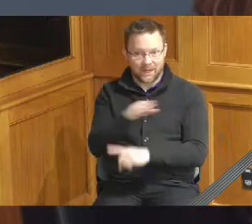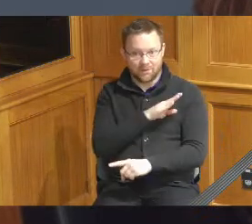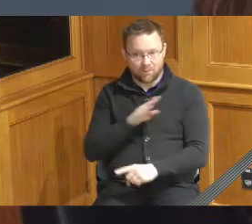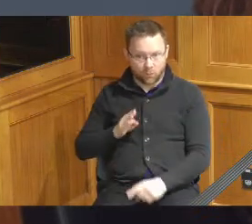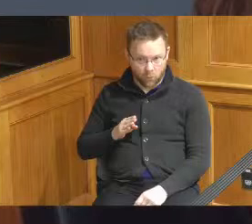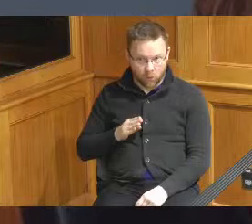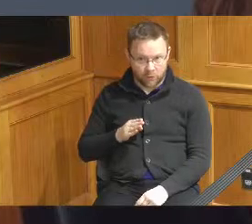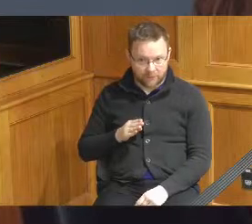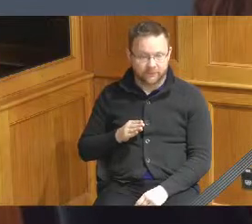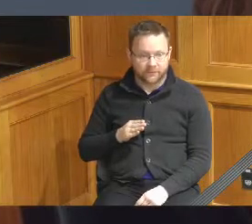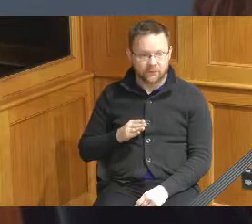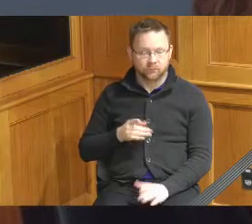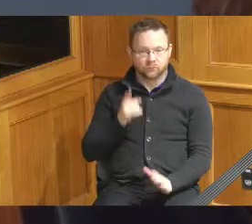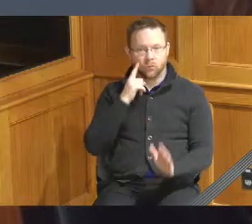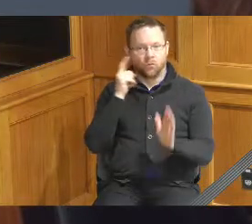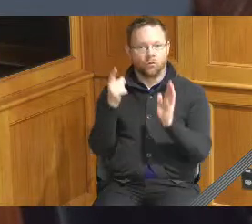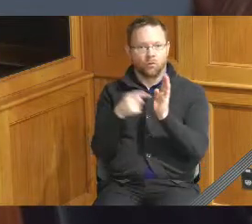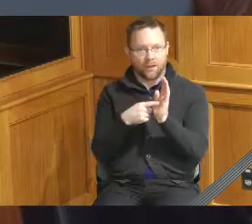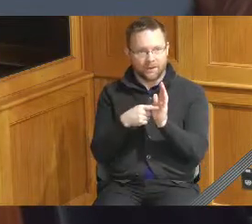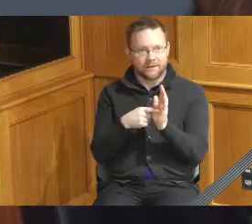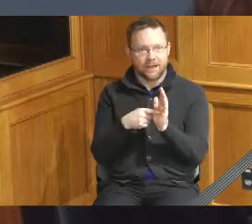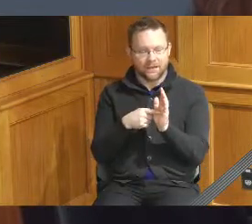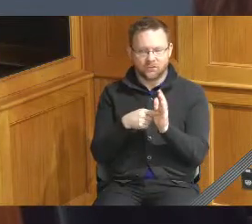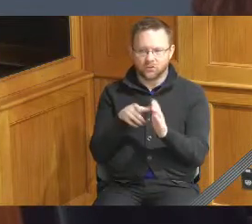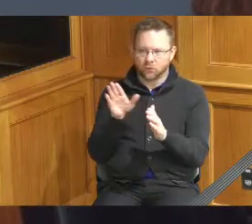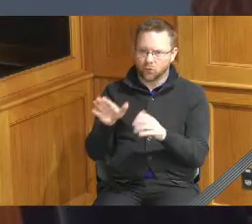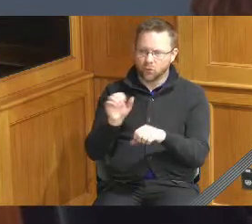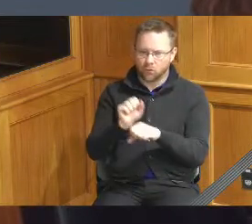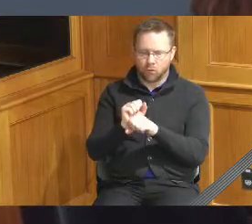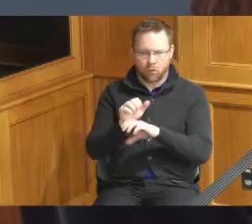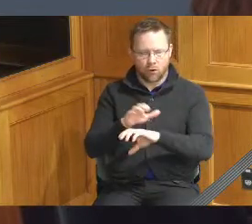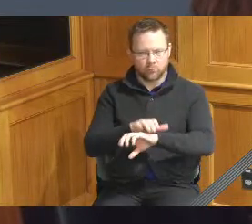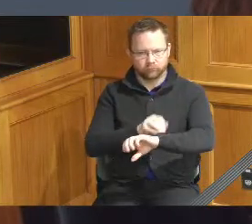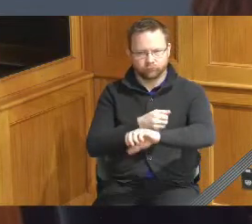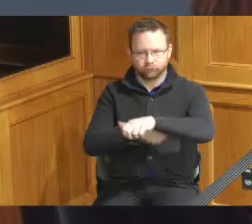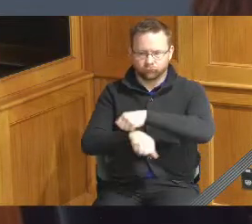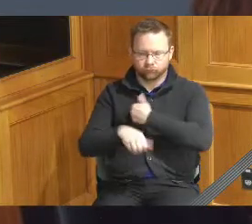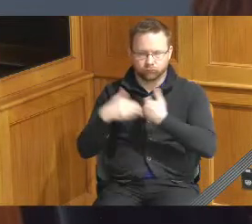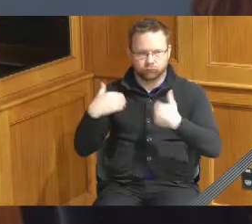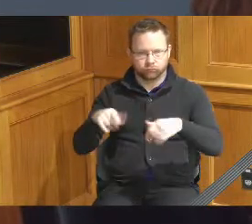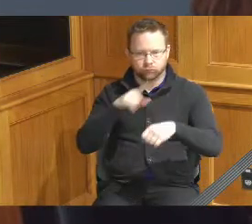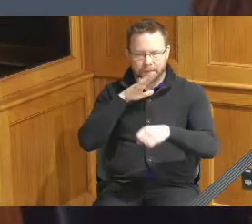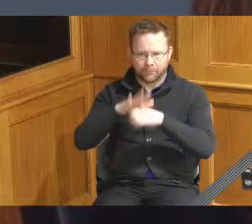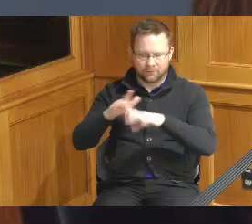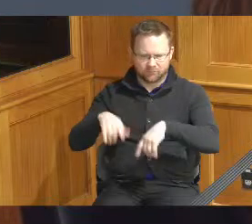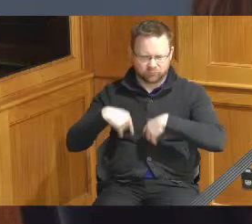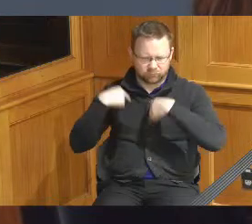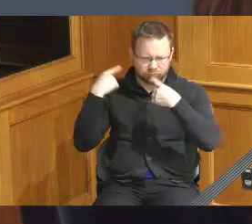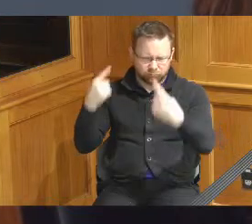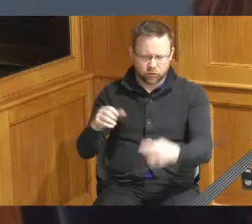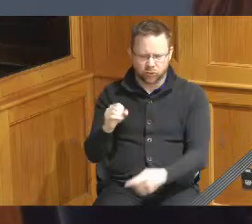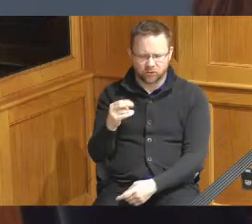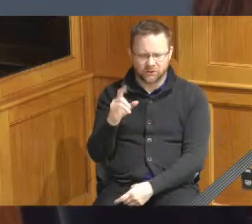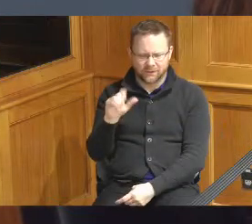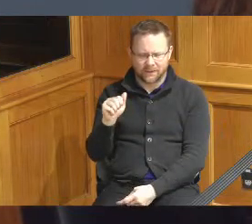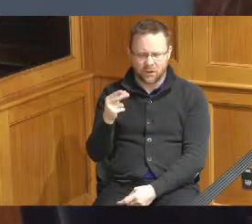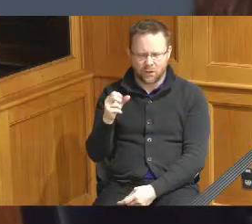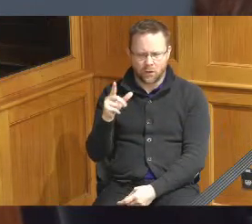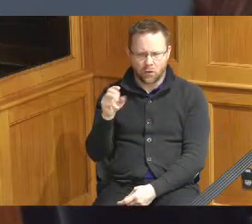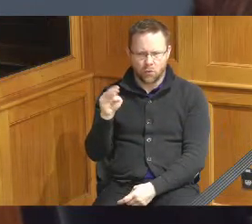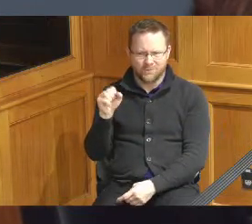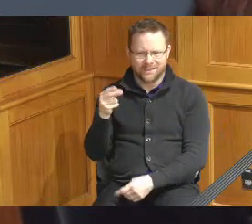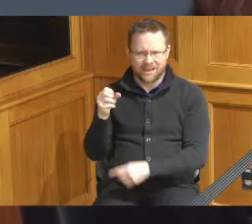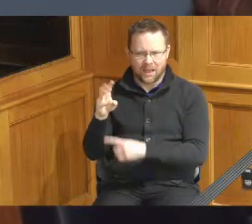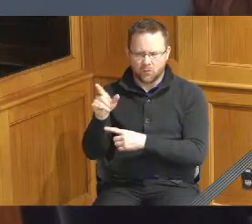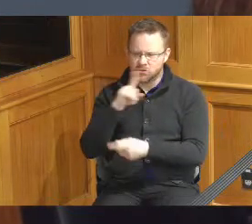of Commissioners recognizes the dedication and commitment of Mrs. Sheila Holmes Howard to the residents of